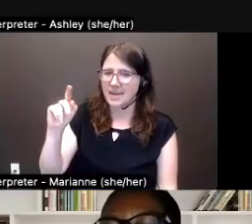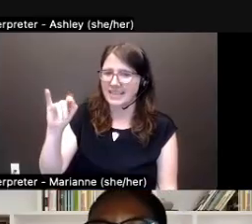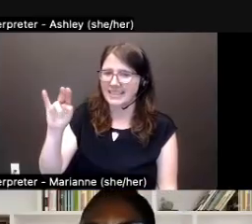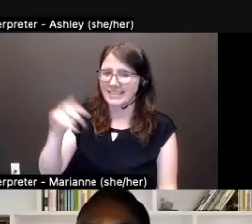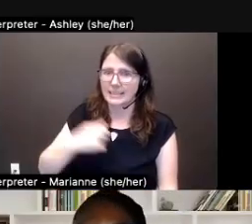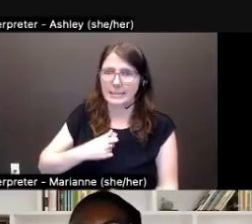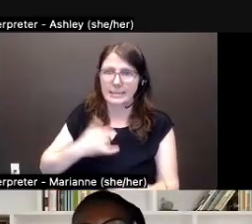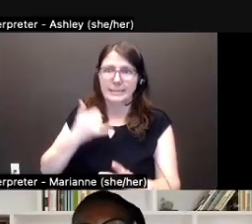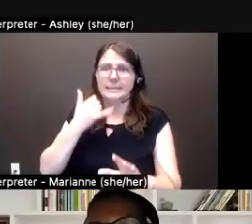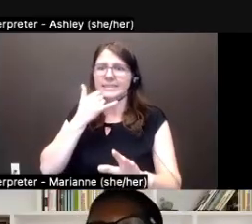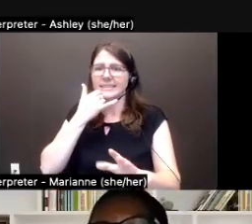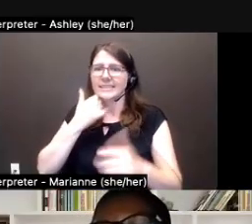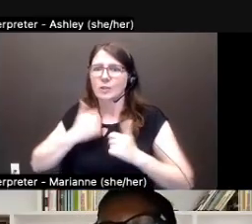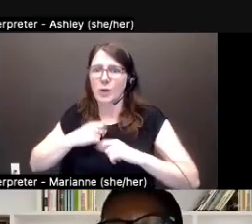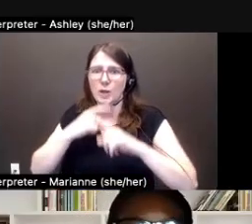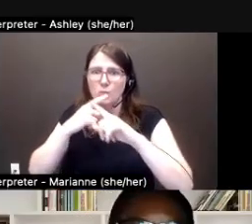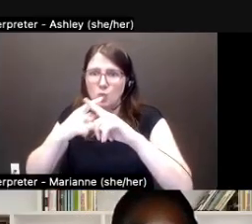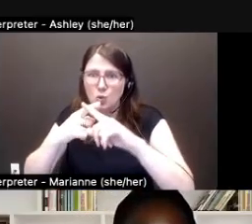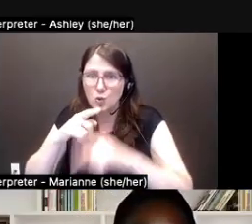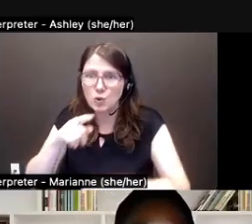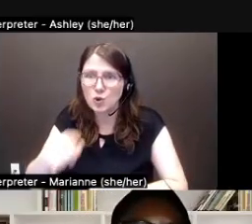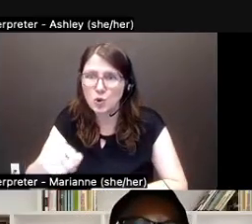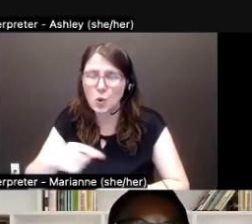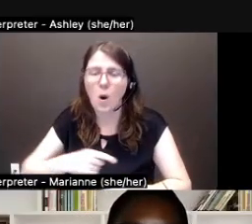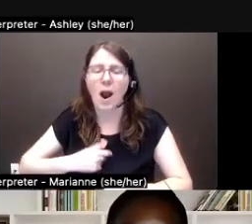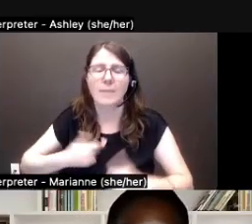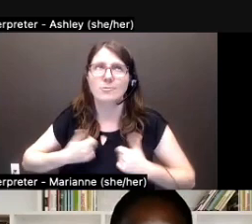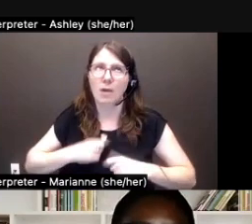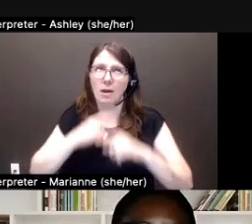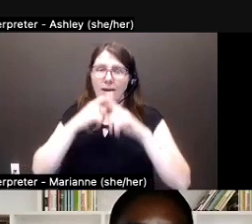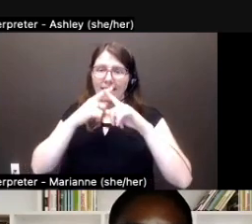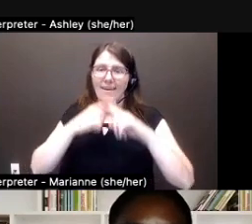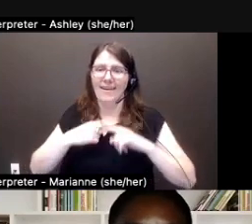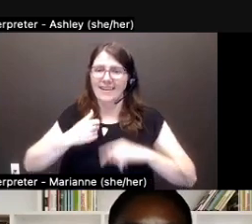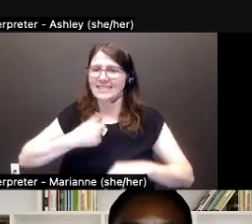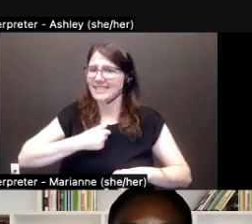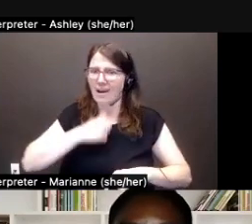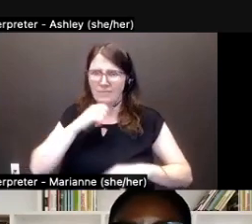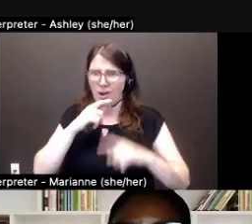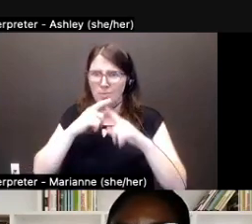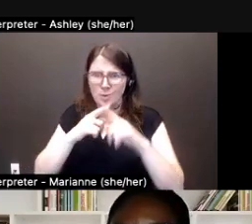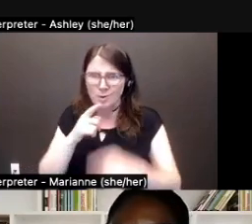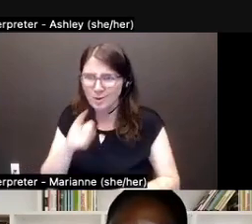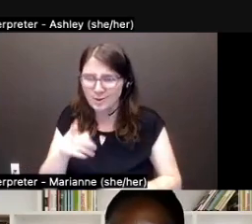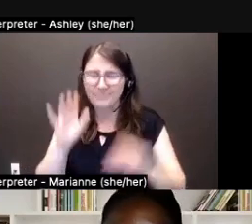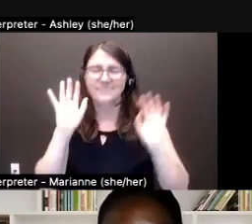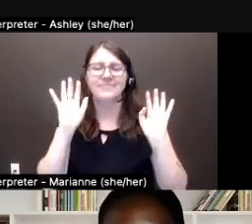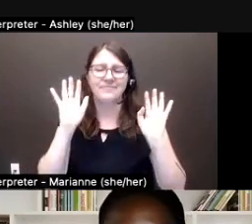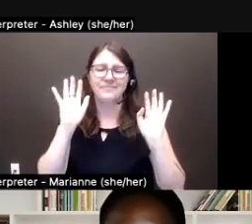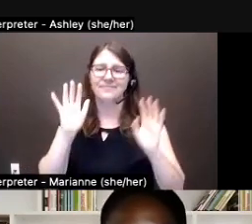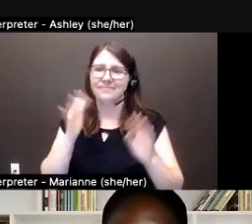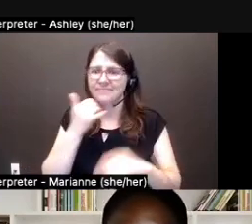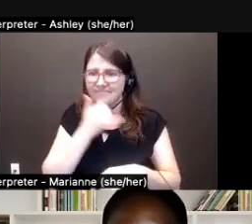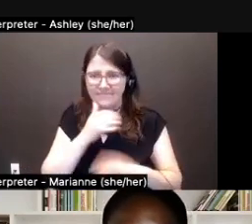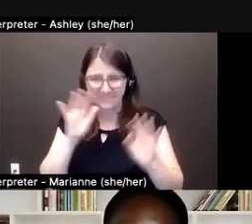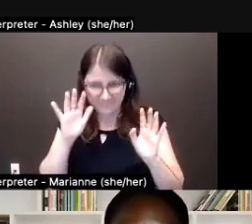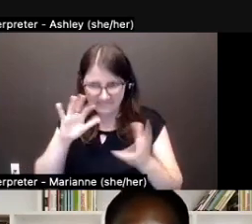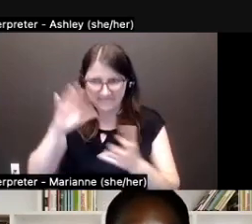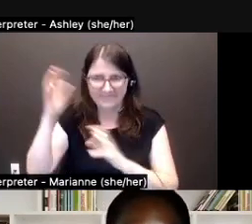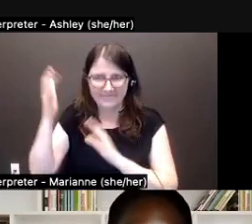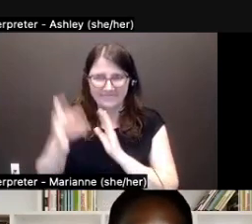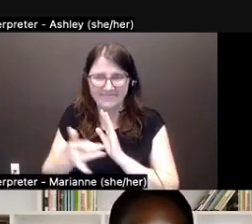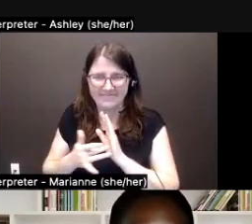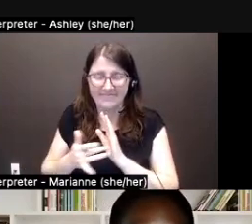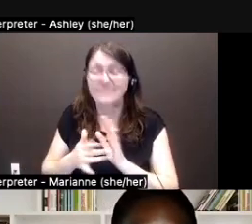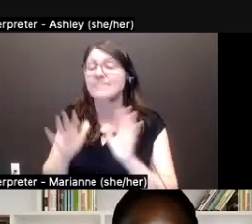instead of unmute myself. That's what was happening there. Okay. Thank you. Thank you for the high